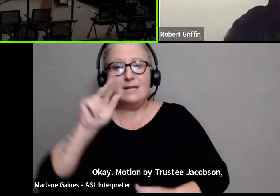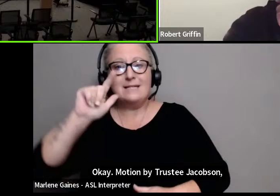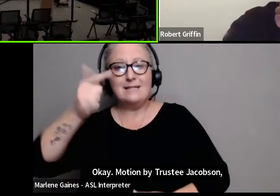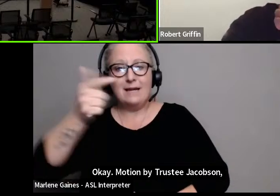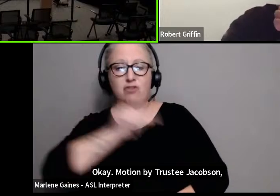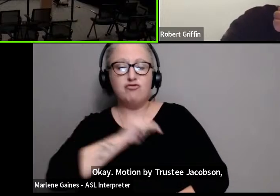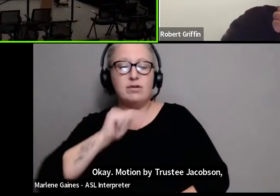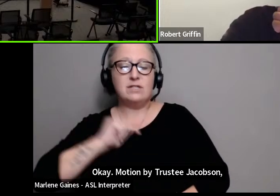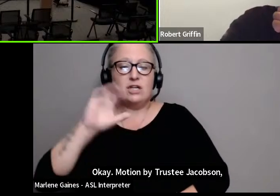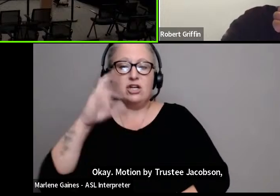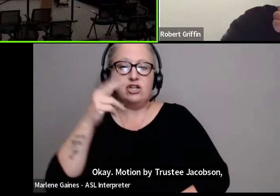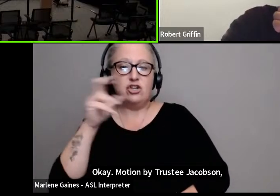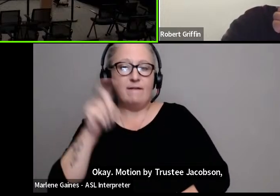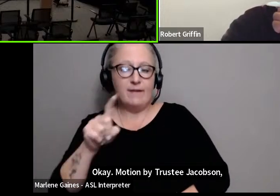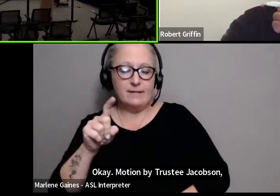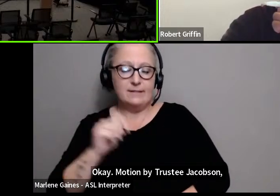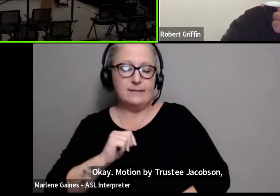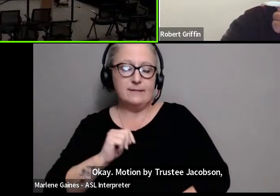Chavez.